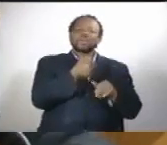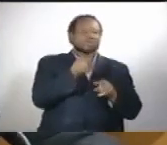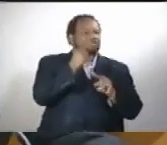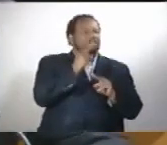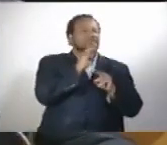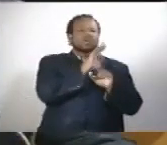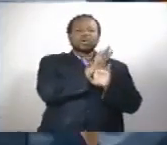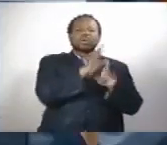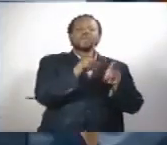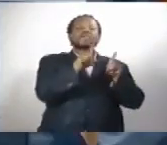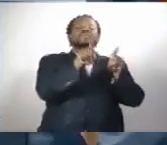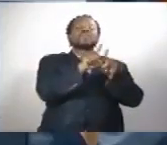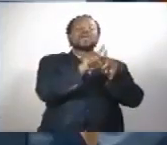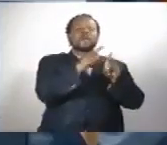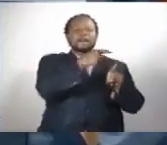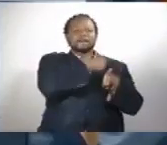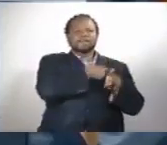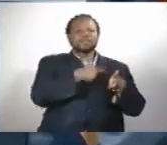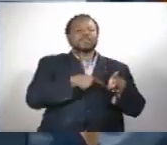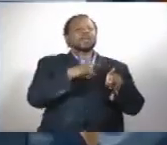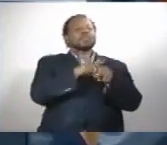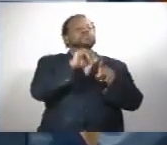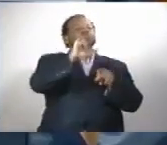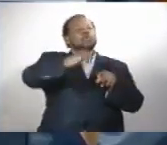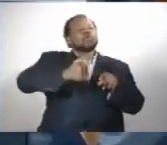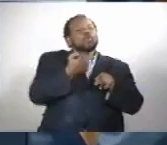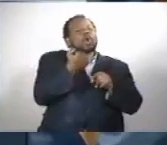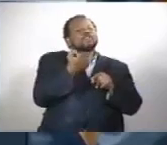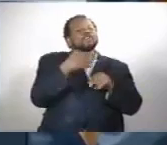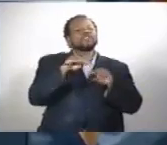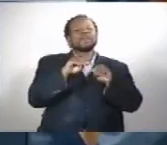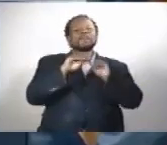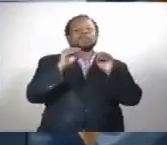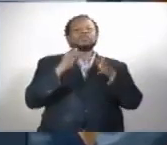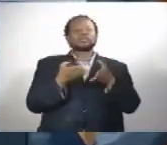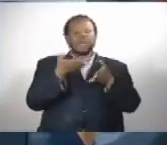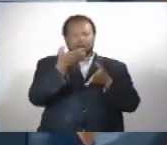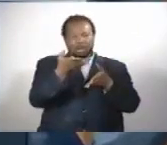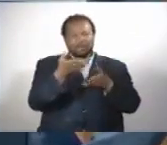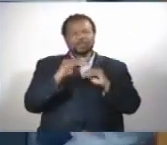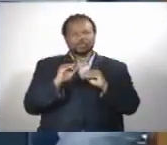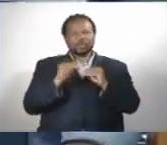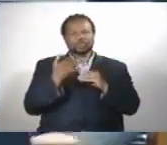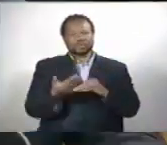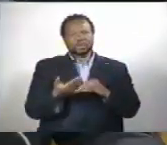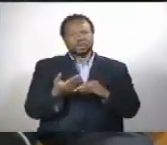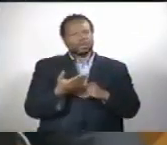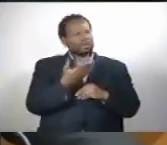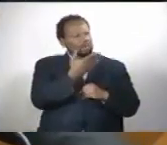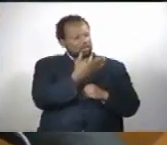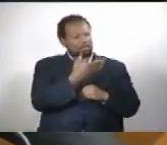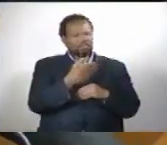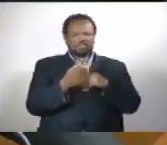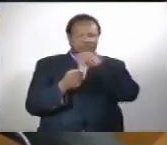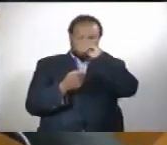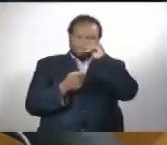the same president that appointed your wife as a minister in his cabinet. That's what you did. And then